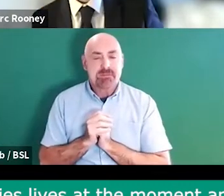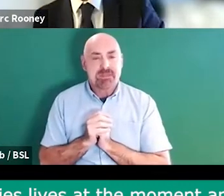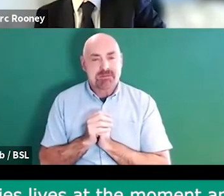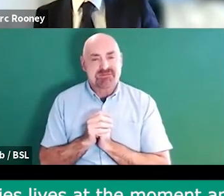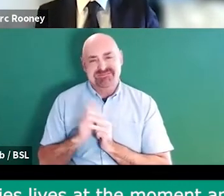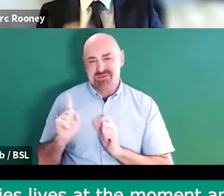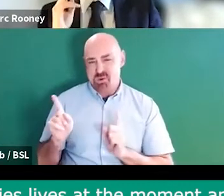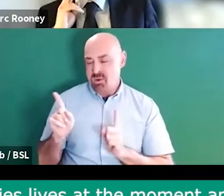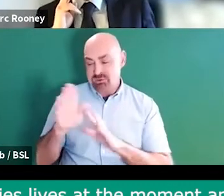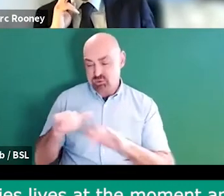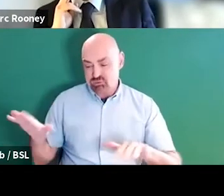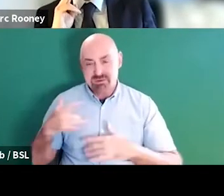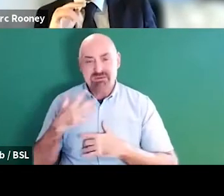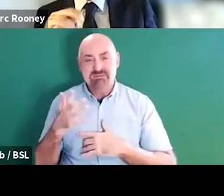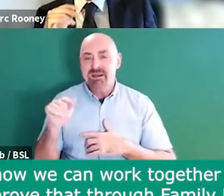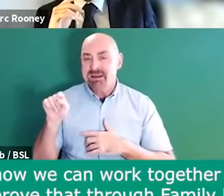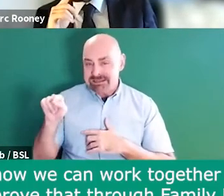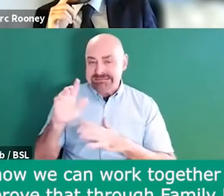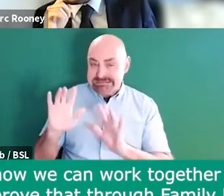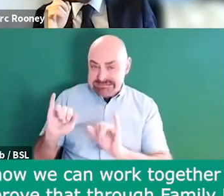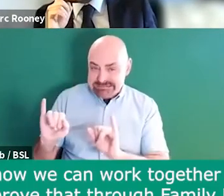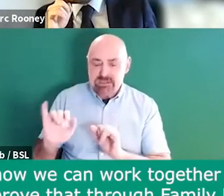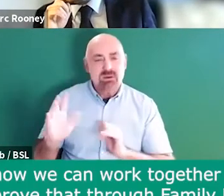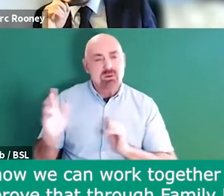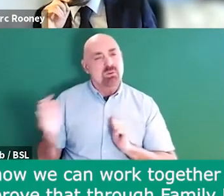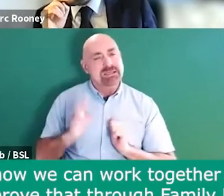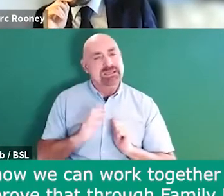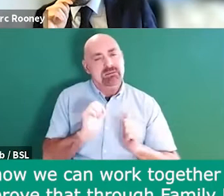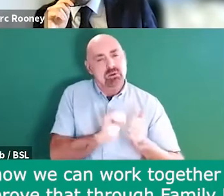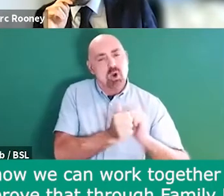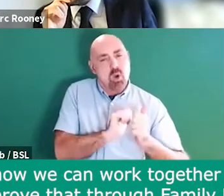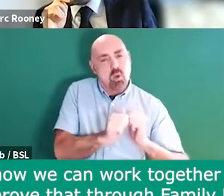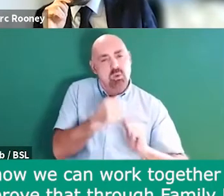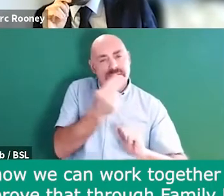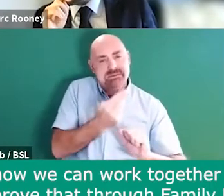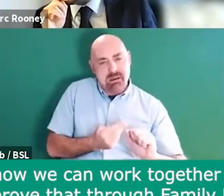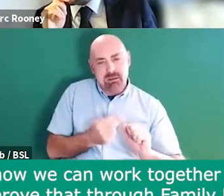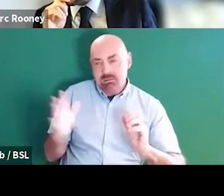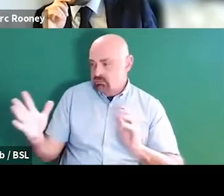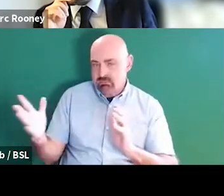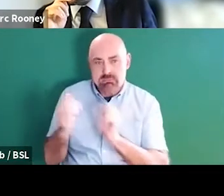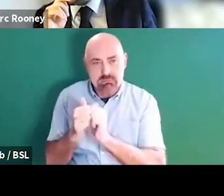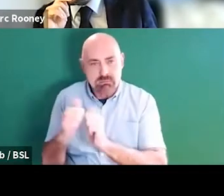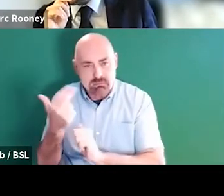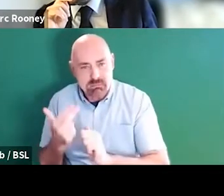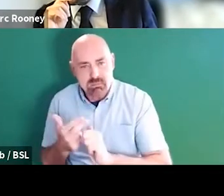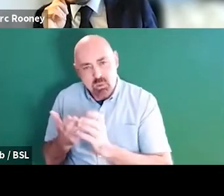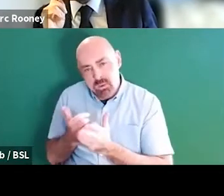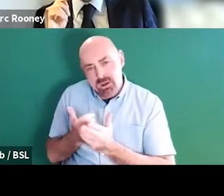at the moment, and co-design how we can work together to improve that through family hubs.